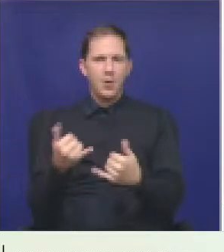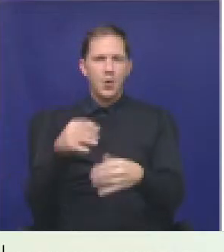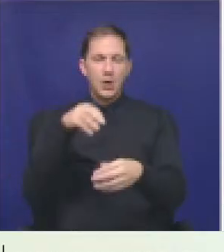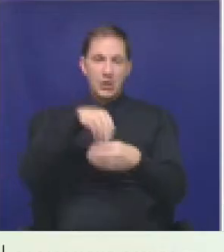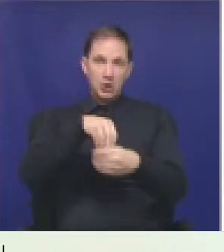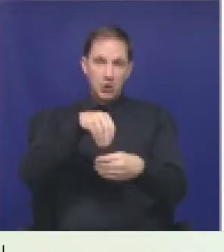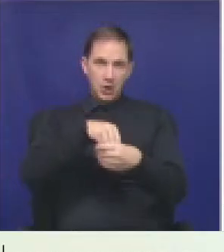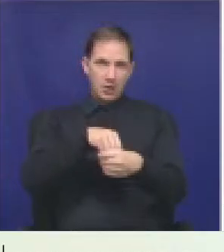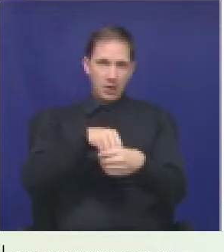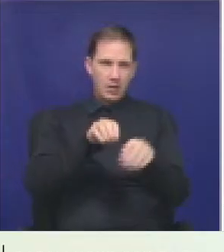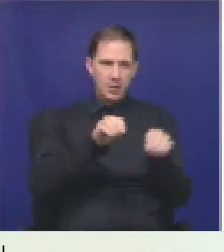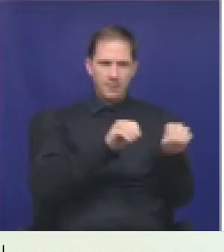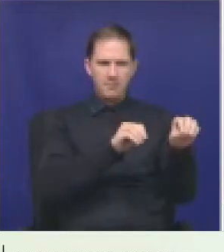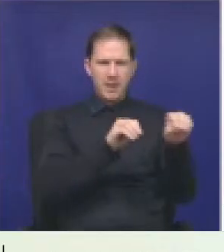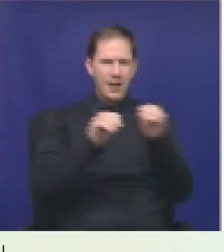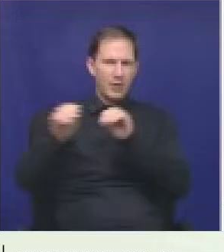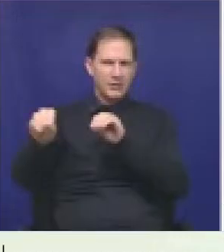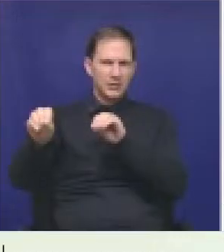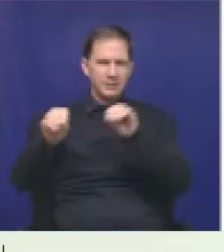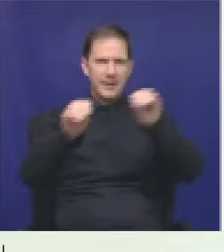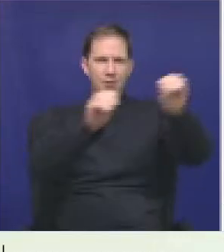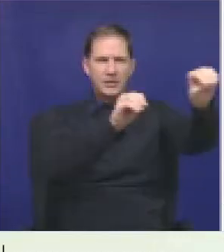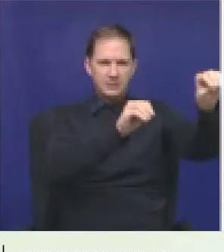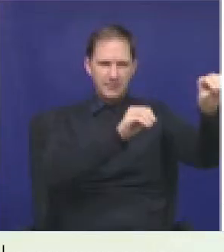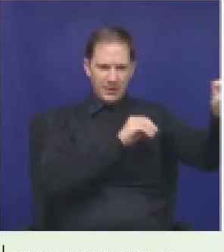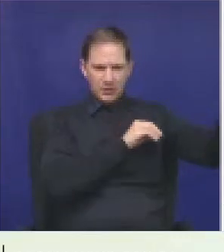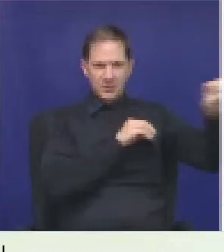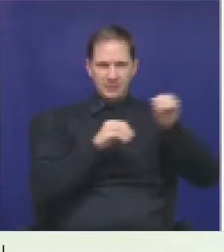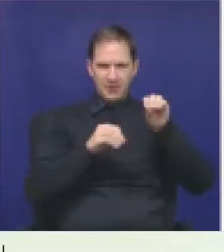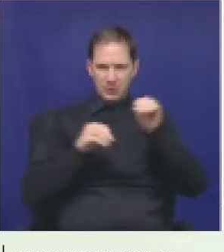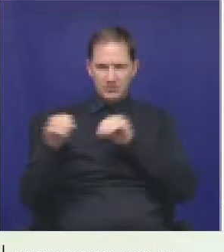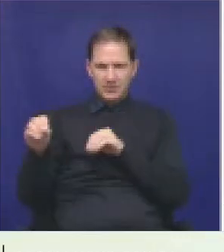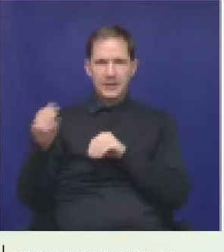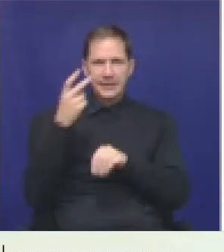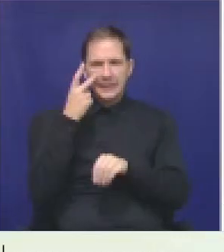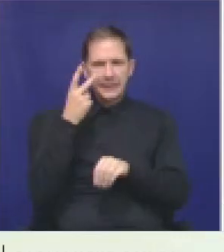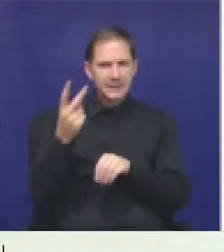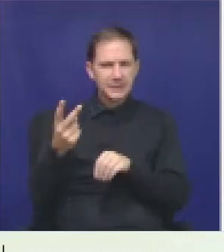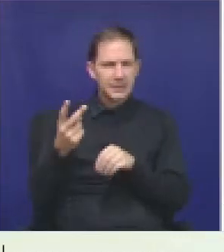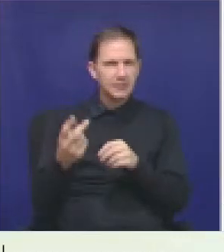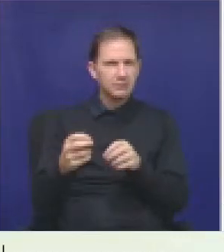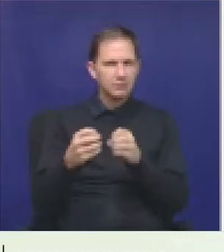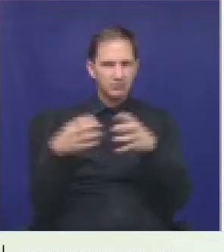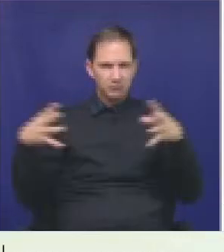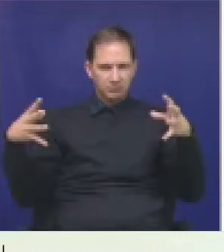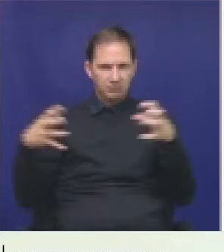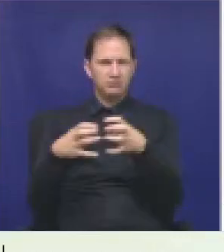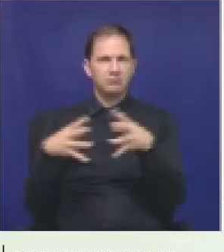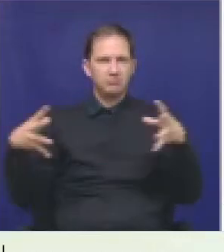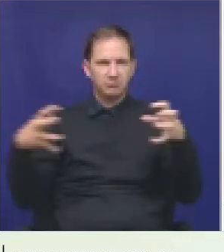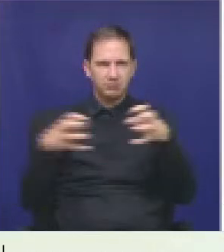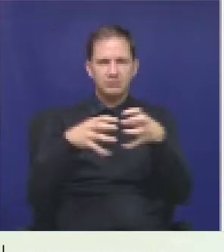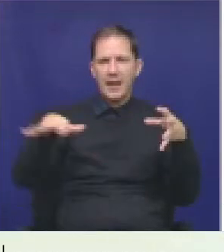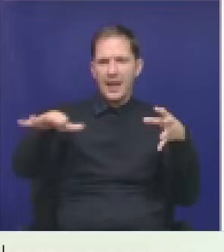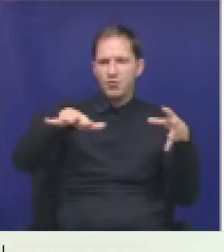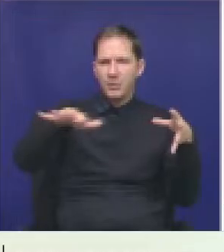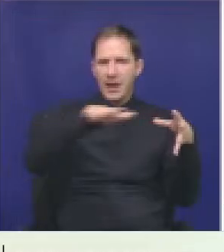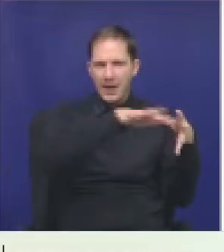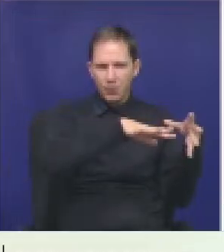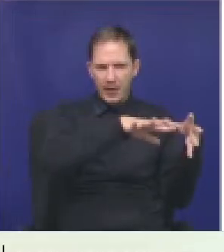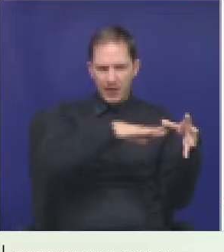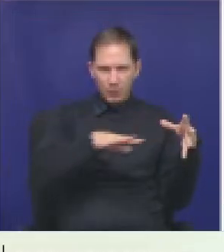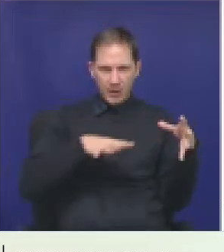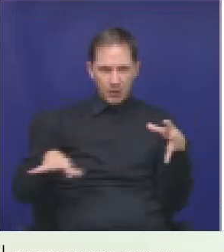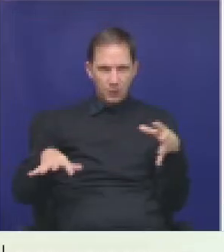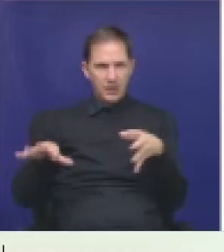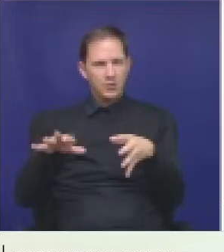a mechanism to assess population trends within 10-year period. And the department must accelerate the development and